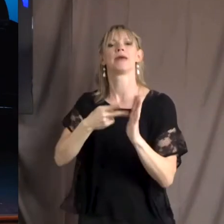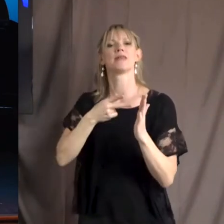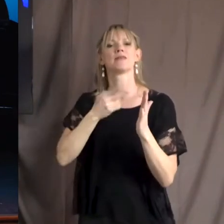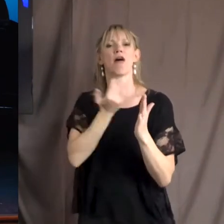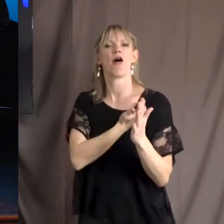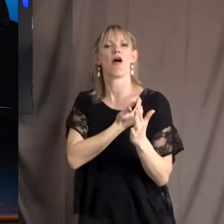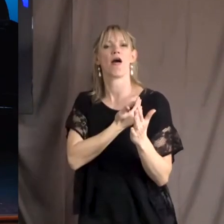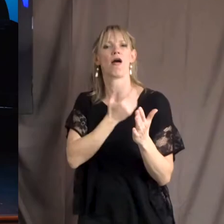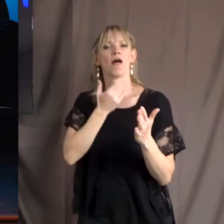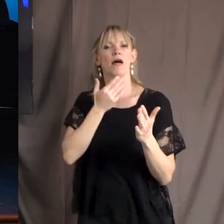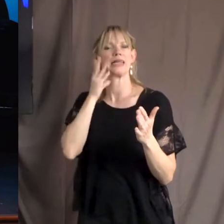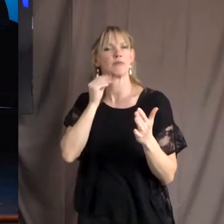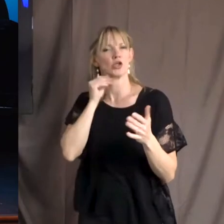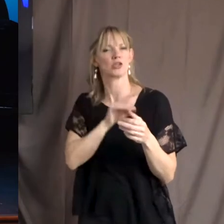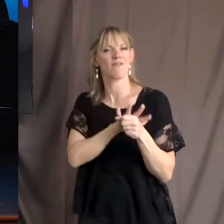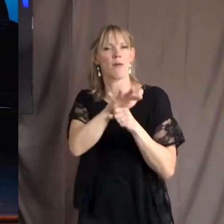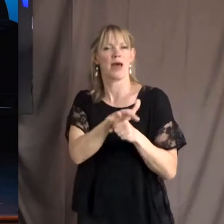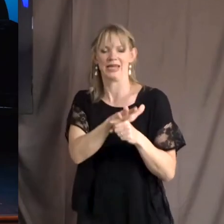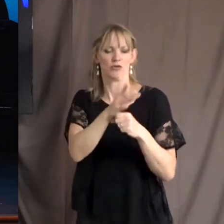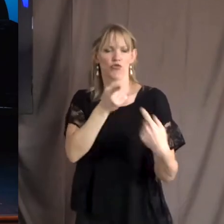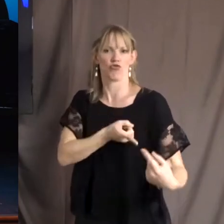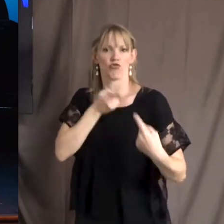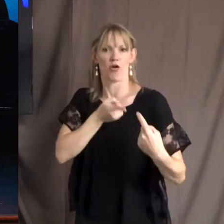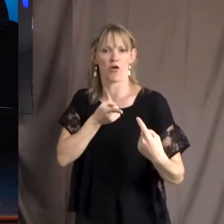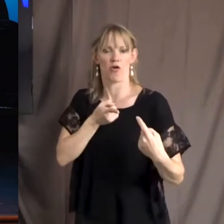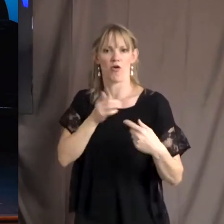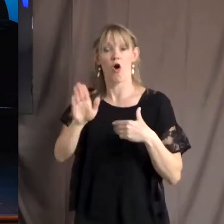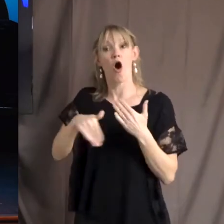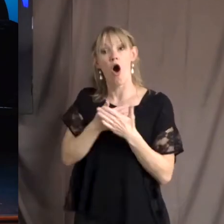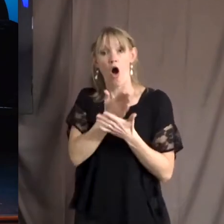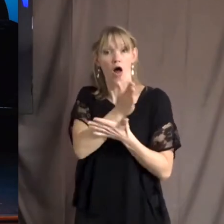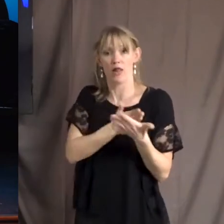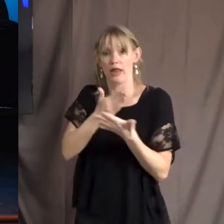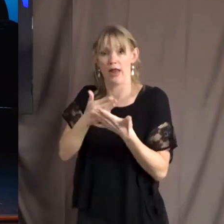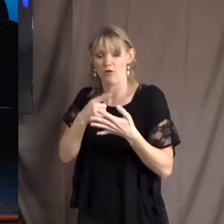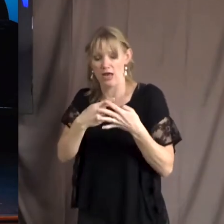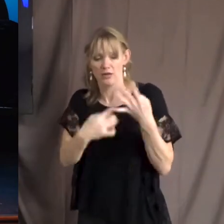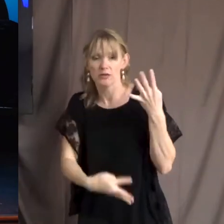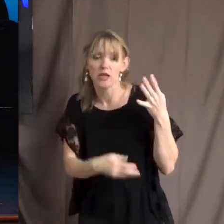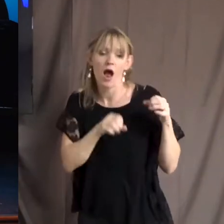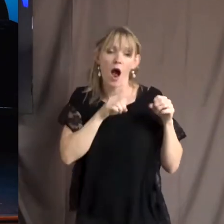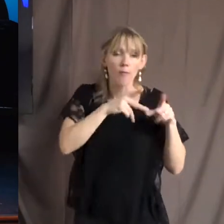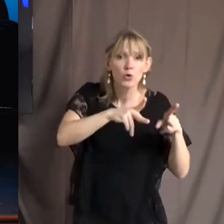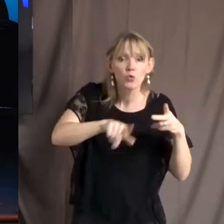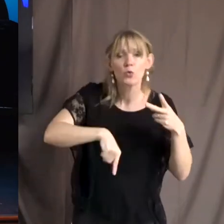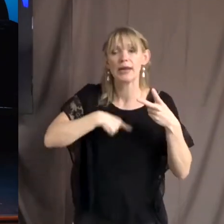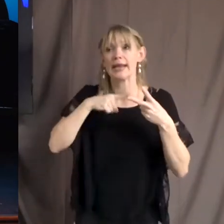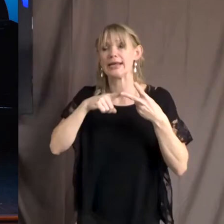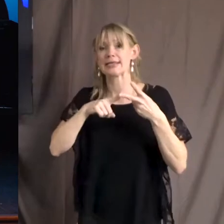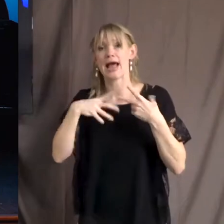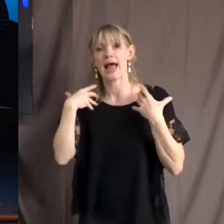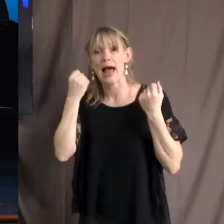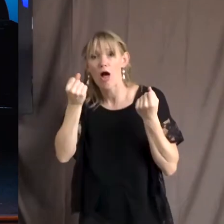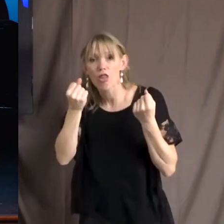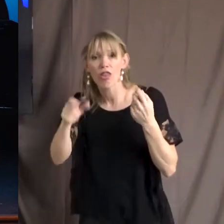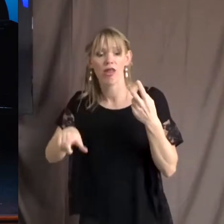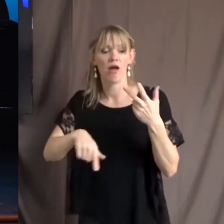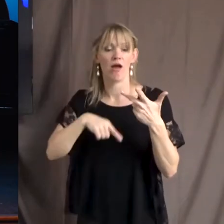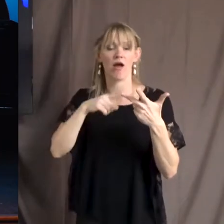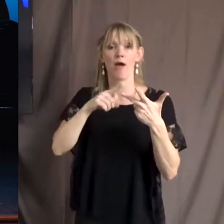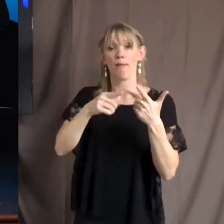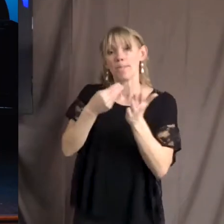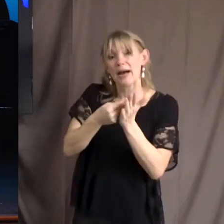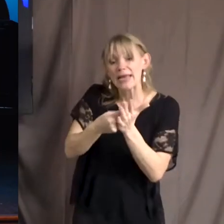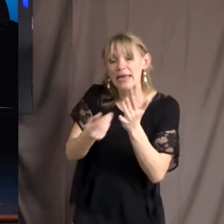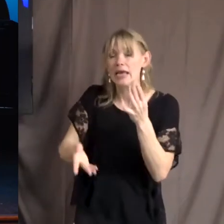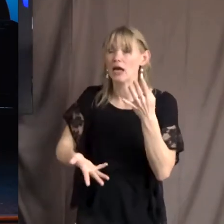in what realm. I listed all the realms earlier. It might be in terms of opportunities. It might be in terms of health and well-being. It might be in terms of money.